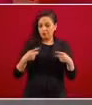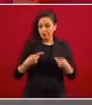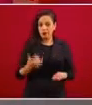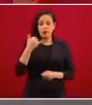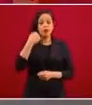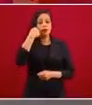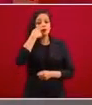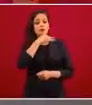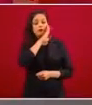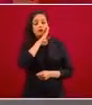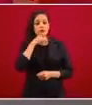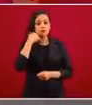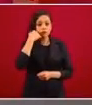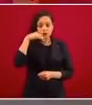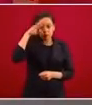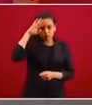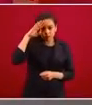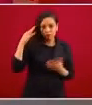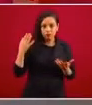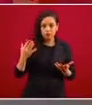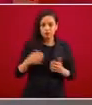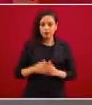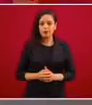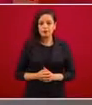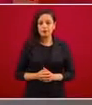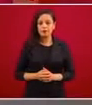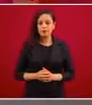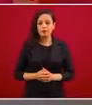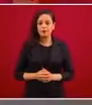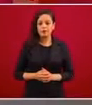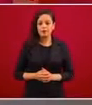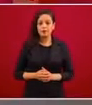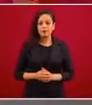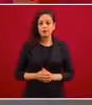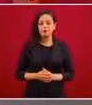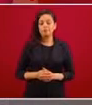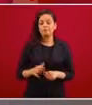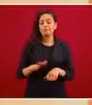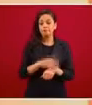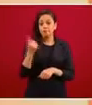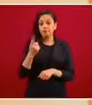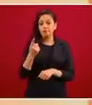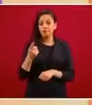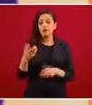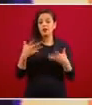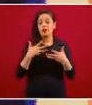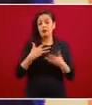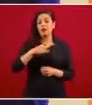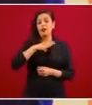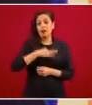and fever. Because, fever is caused by a more general mechanism